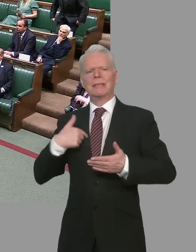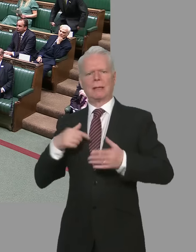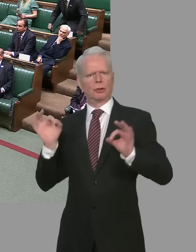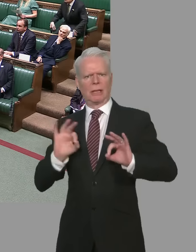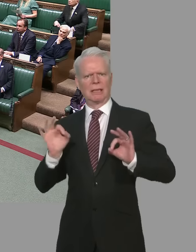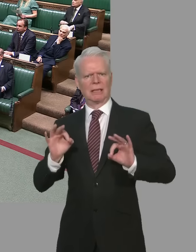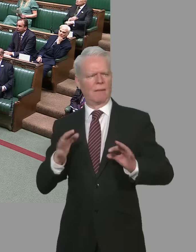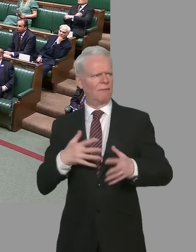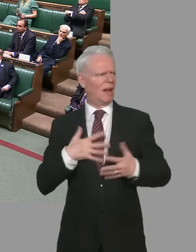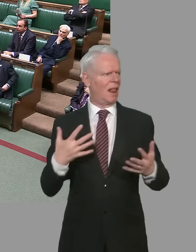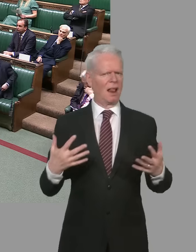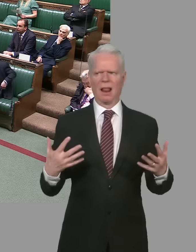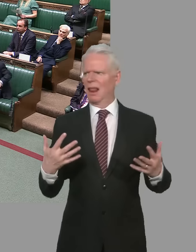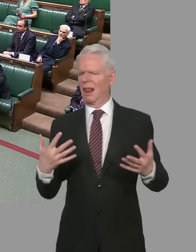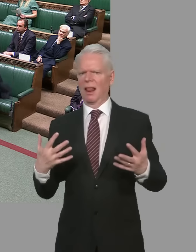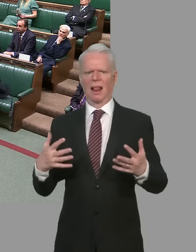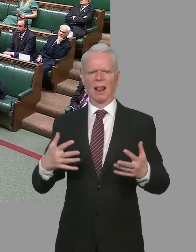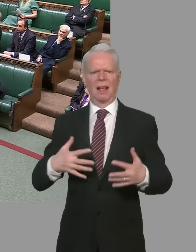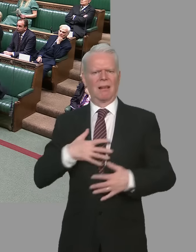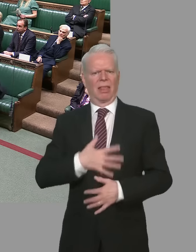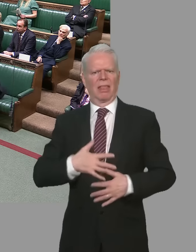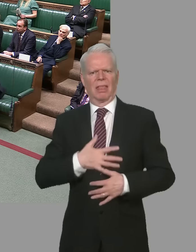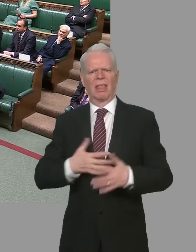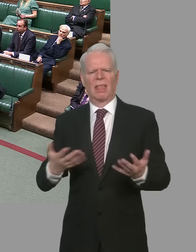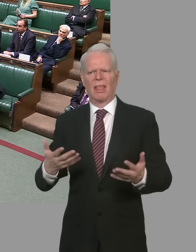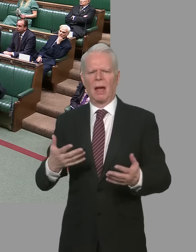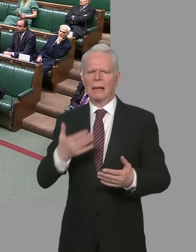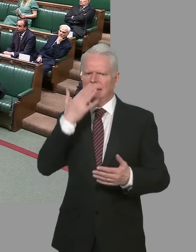there's no such thing as a vexatious prosecution,